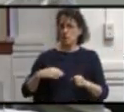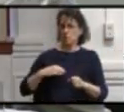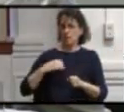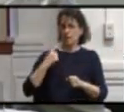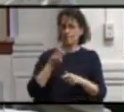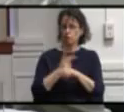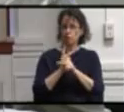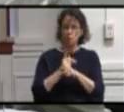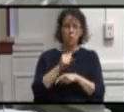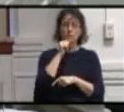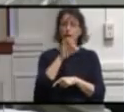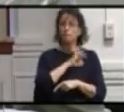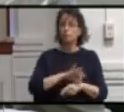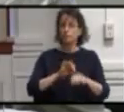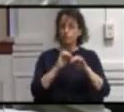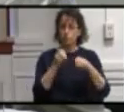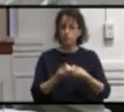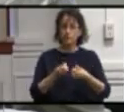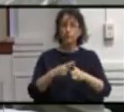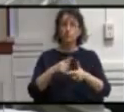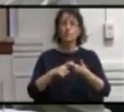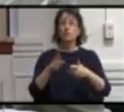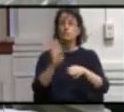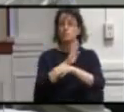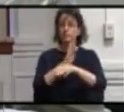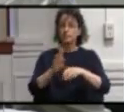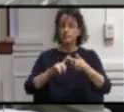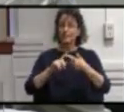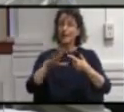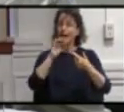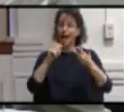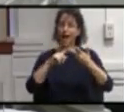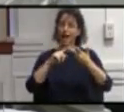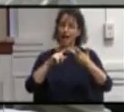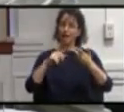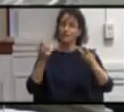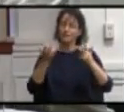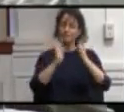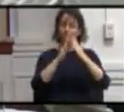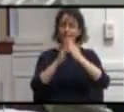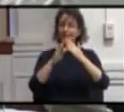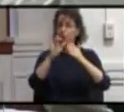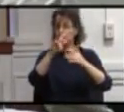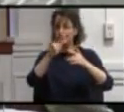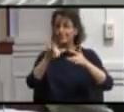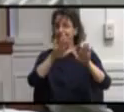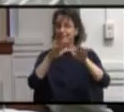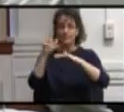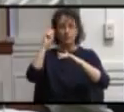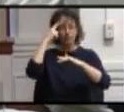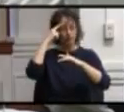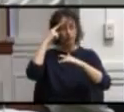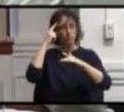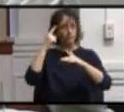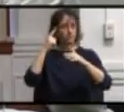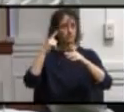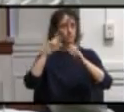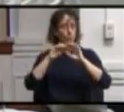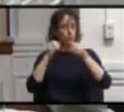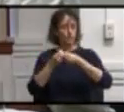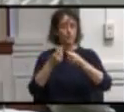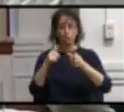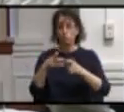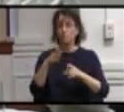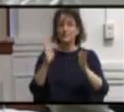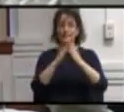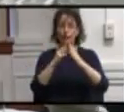apply, businesses are eligible to apply, and municipalities are eligible to apply. for grants, which means the town of Brattleboro,